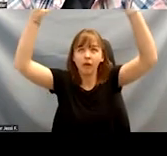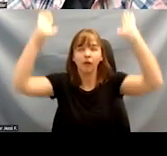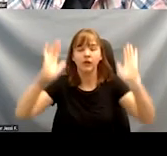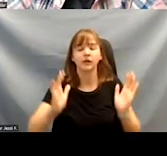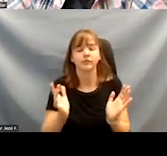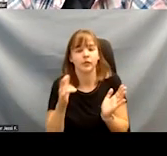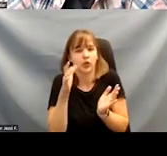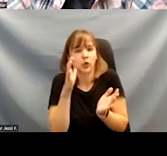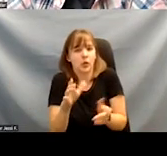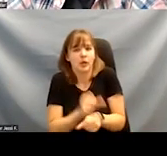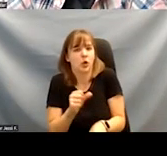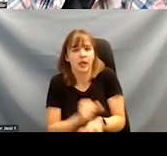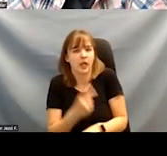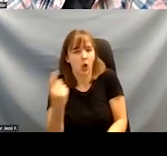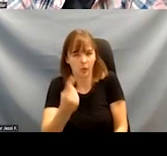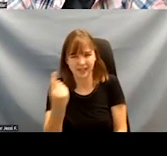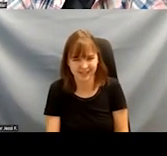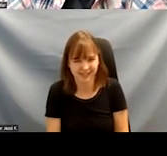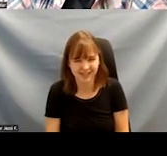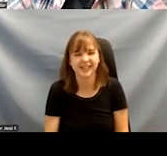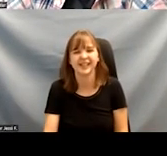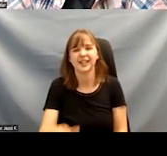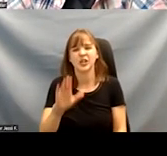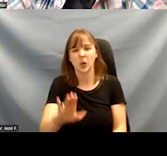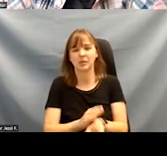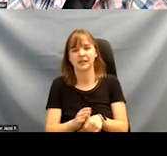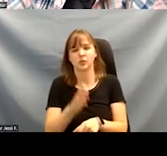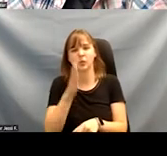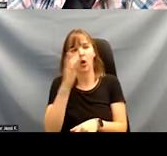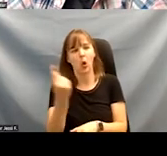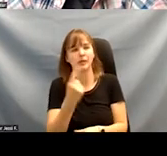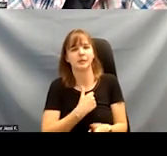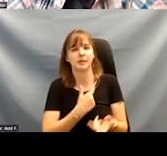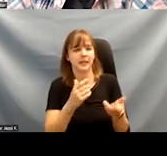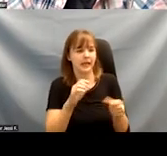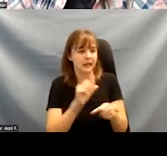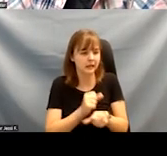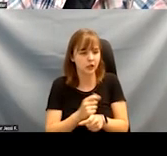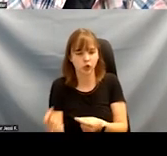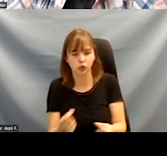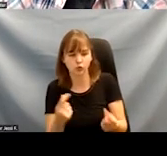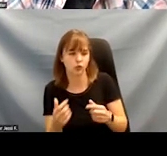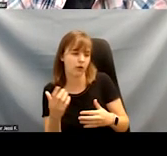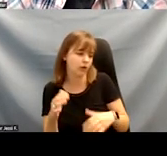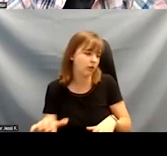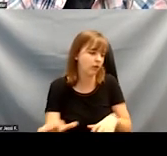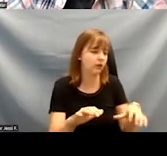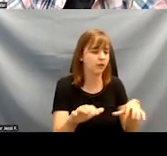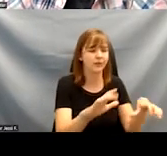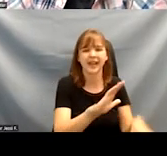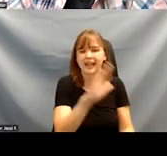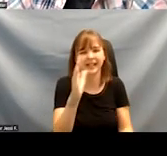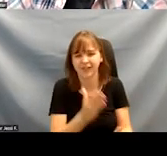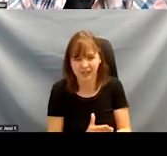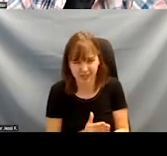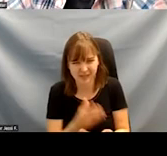and going out and doing something. And so the idea of being hustling and having agility, I think it's something that, you know, quite frankly, that